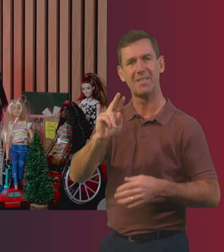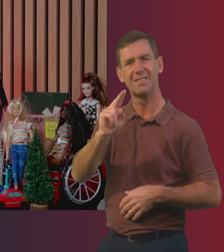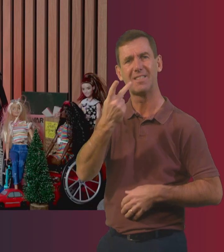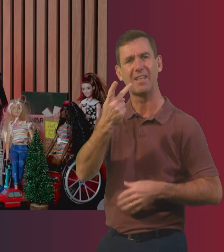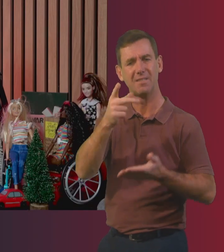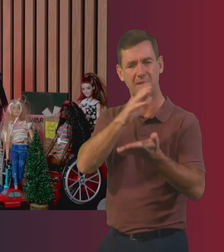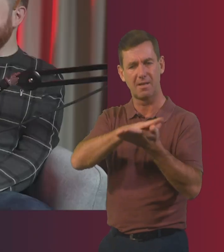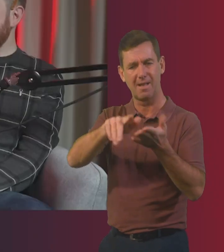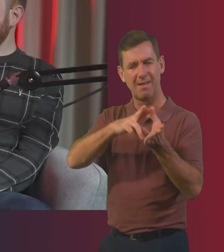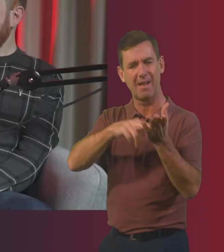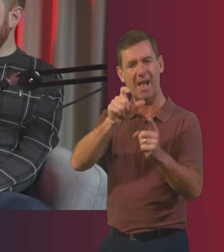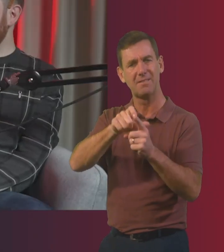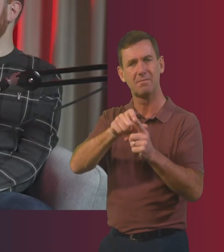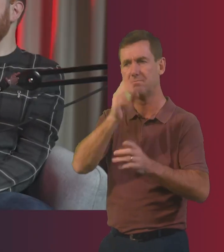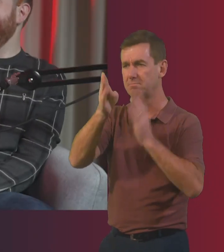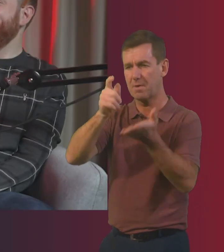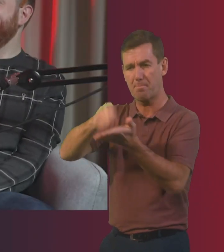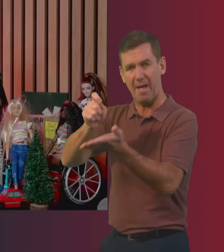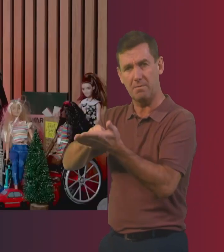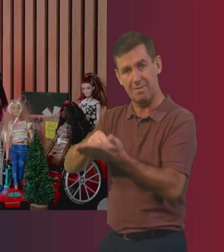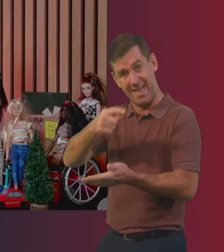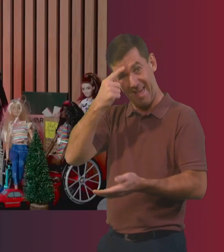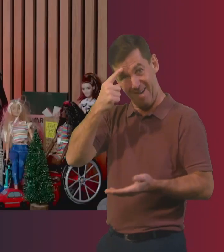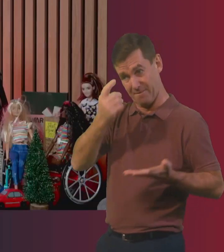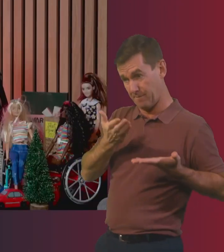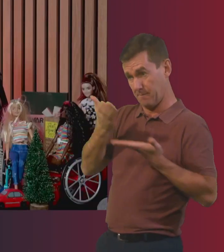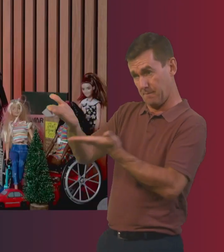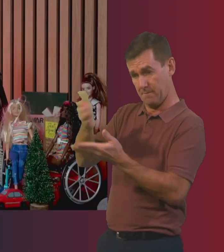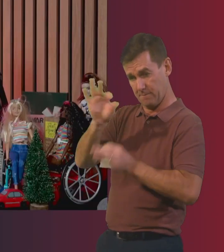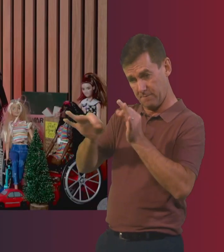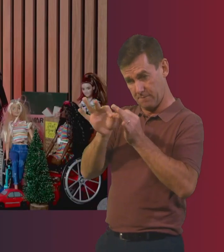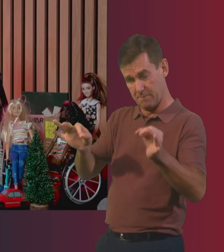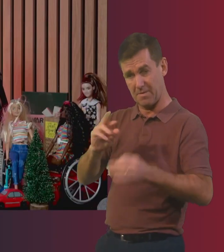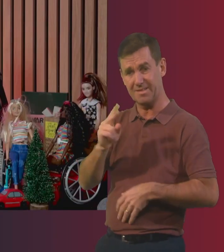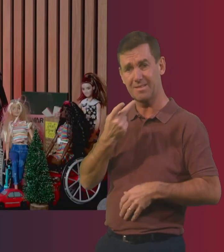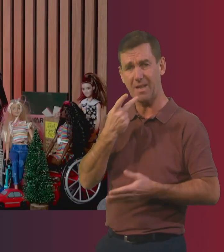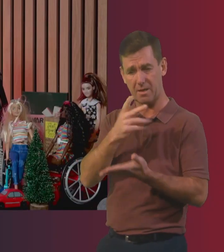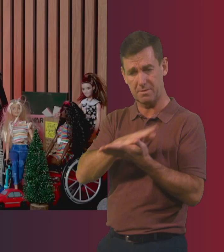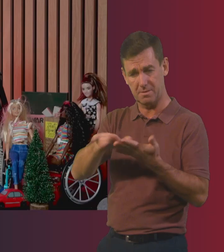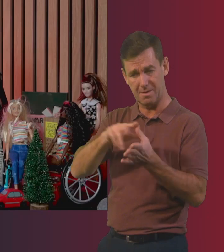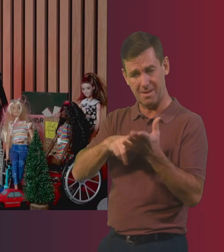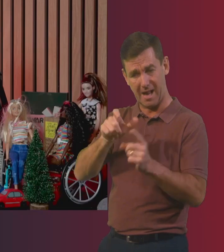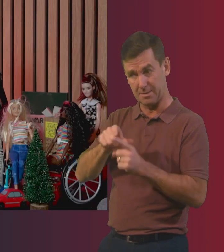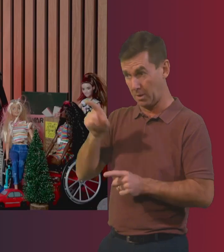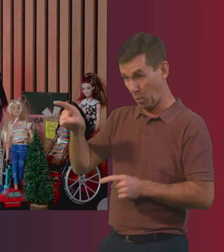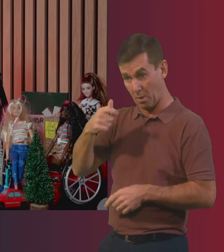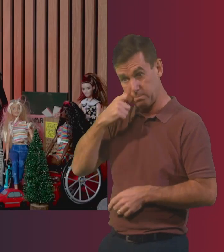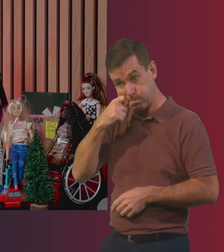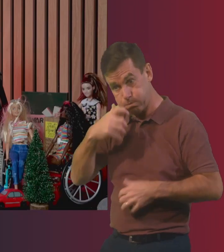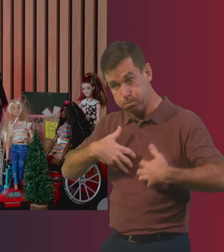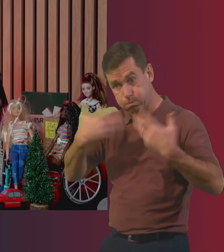that are second hand. Would you be offended if someone gave you something that was second hand or even